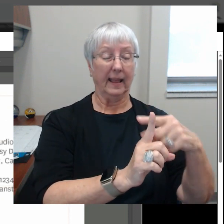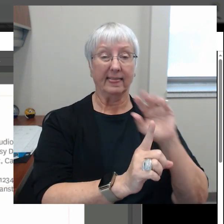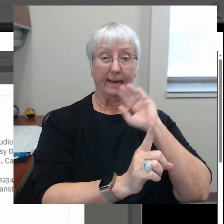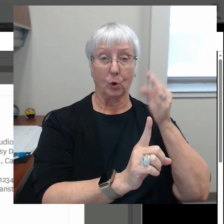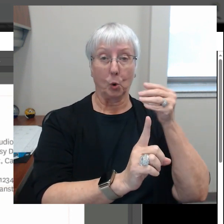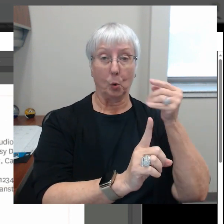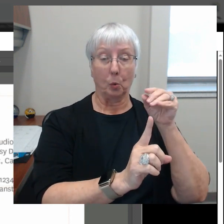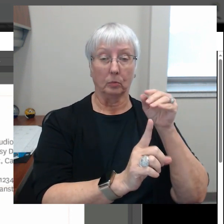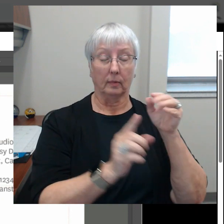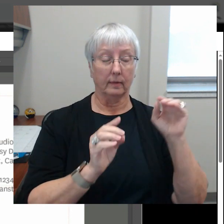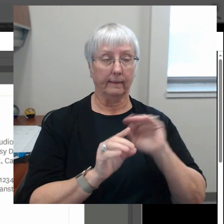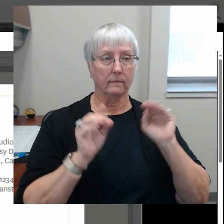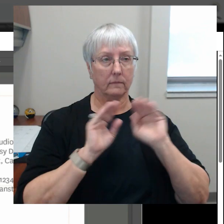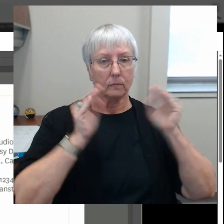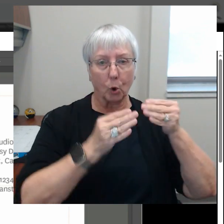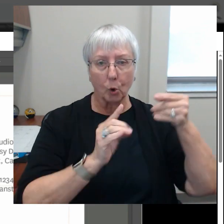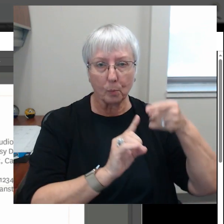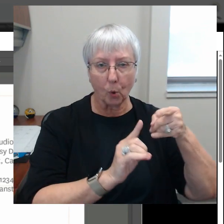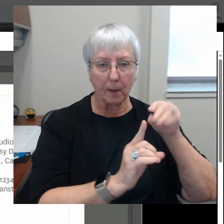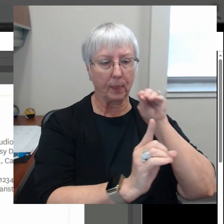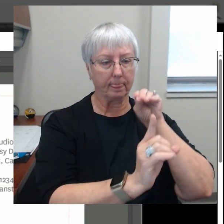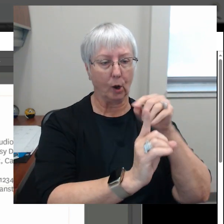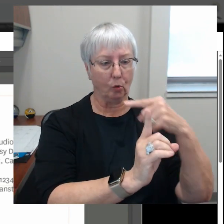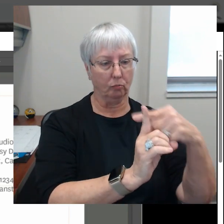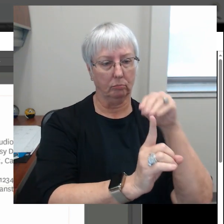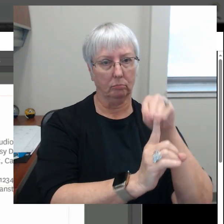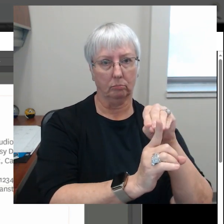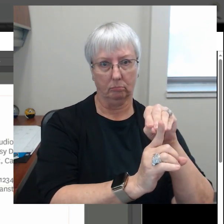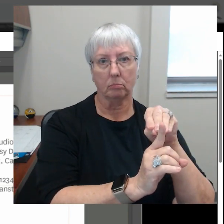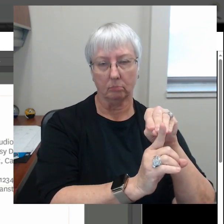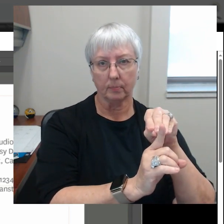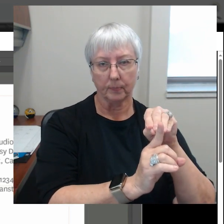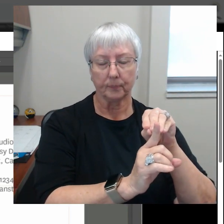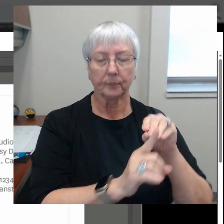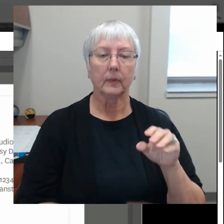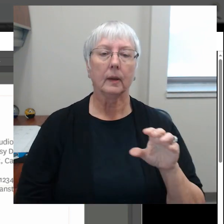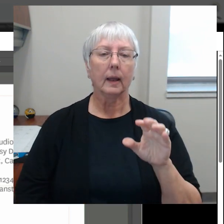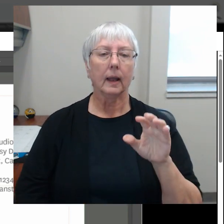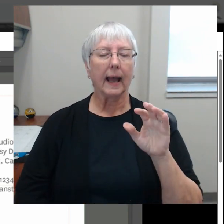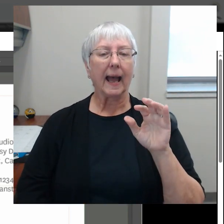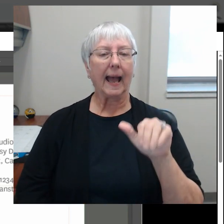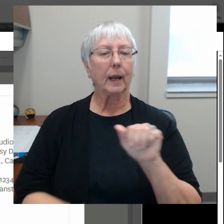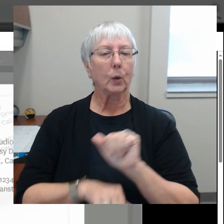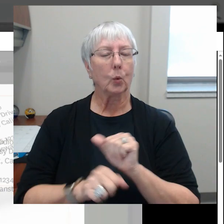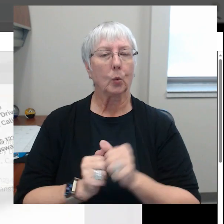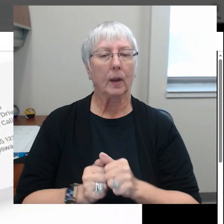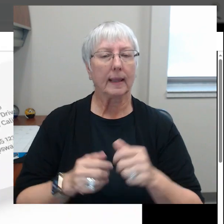basic structure is in place, I can begin working with details such as typography, color, and